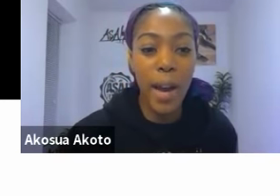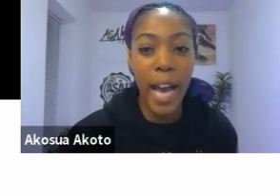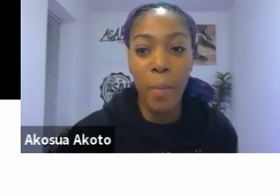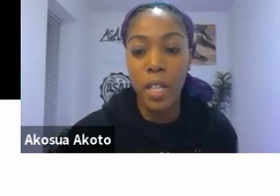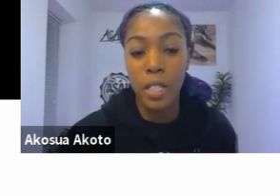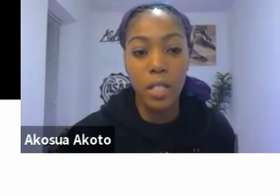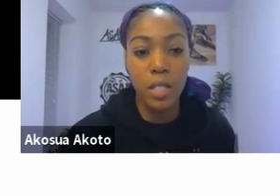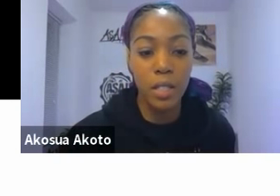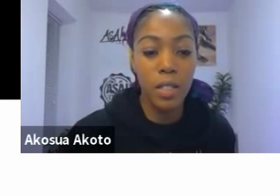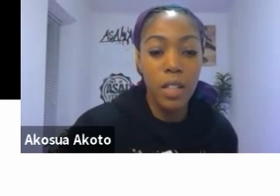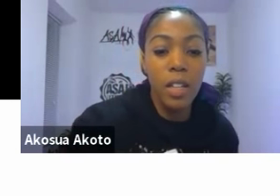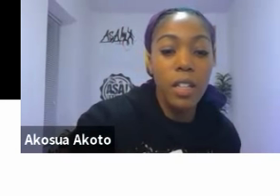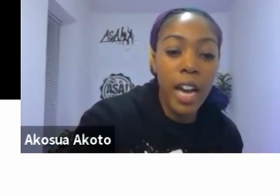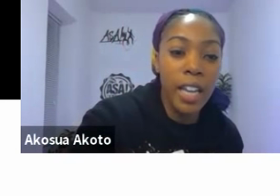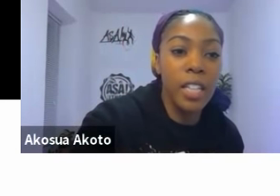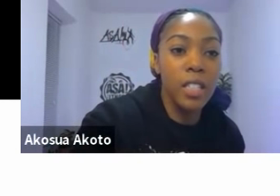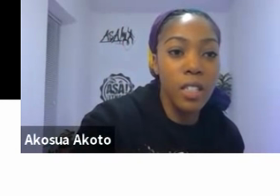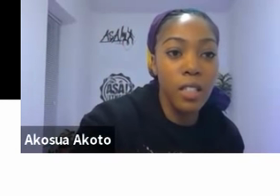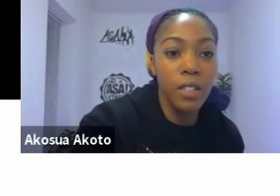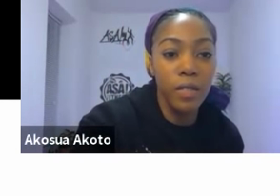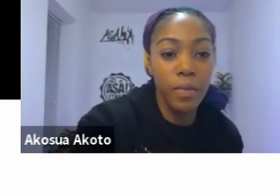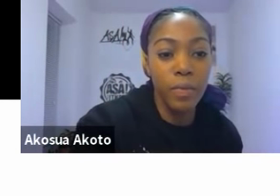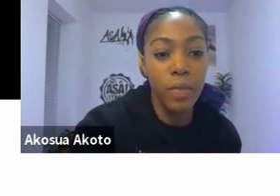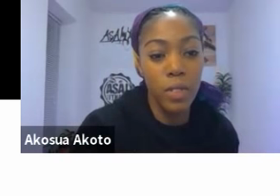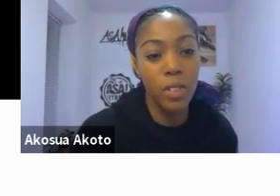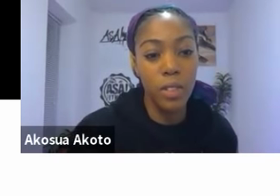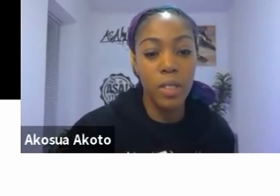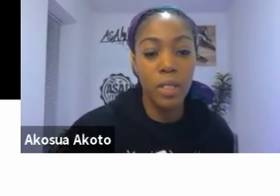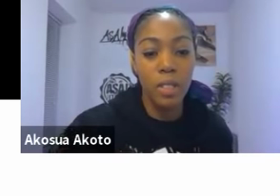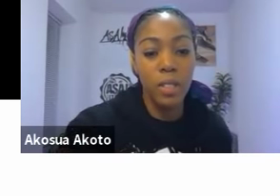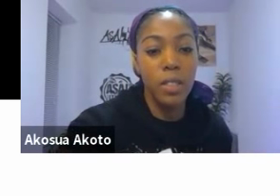And then what happened? Youngin.